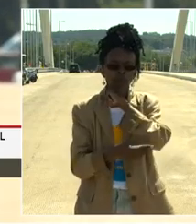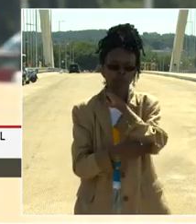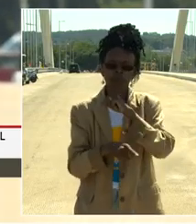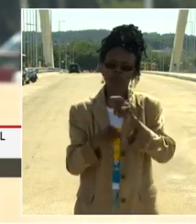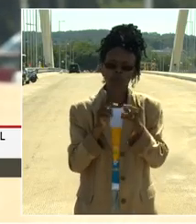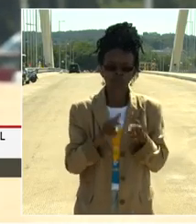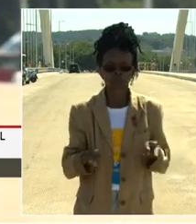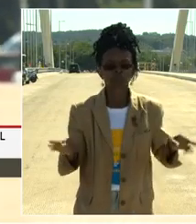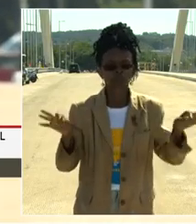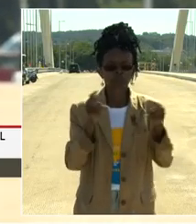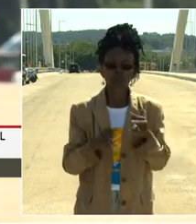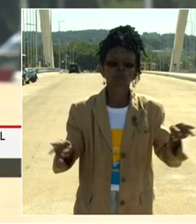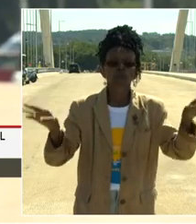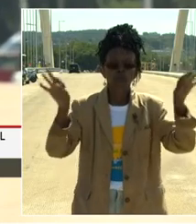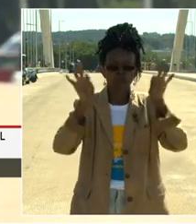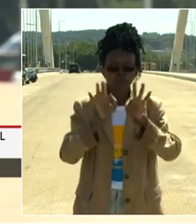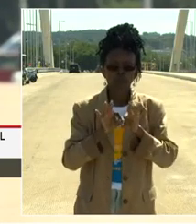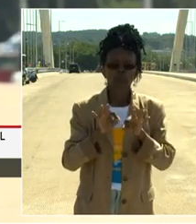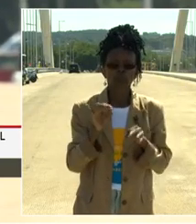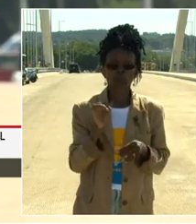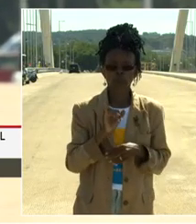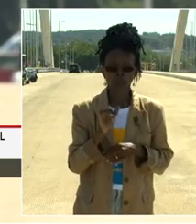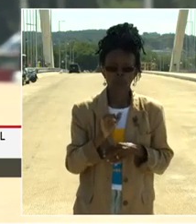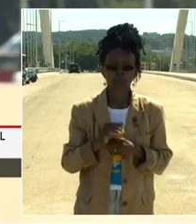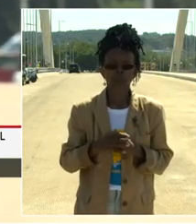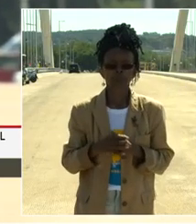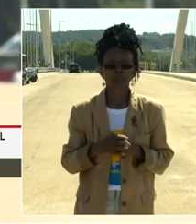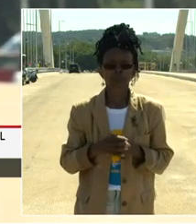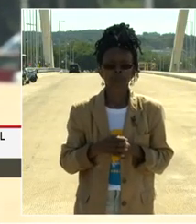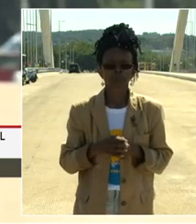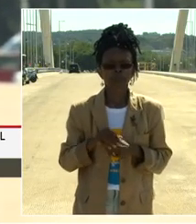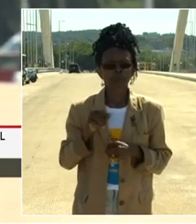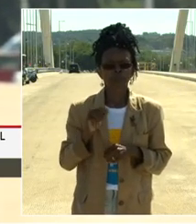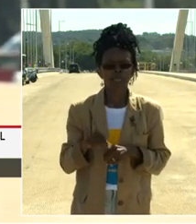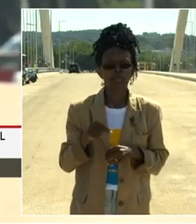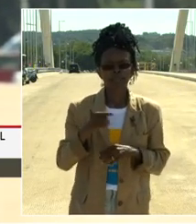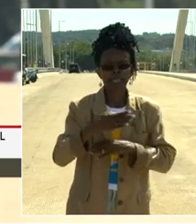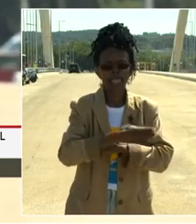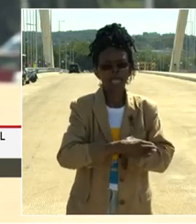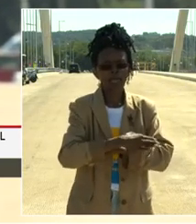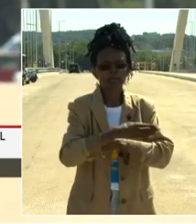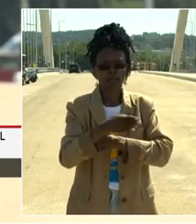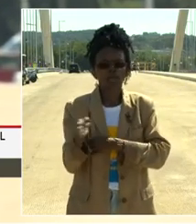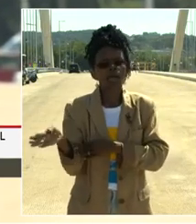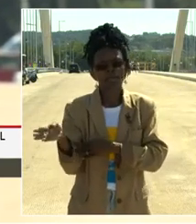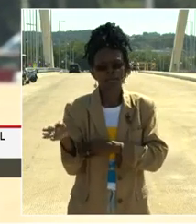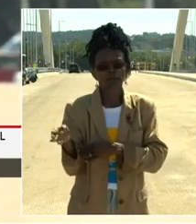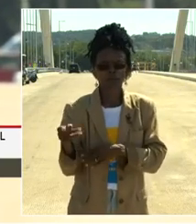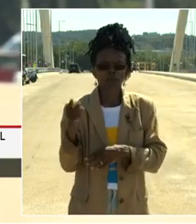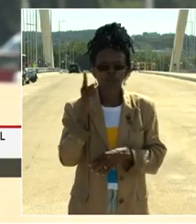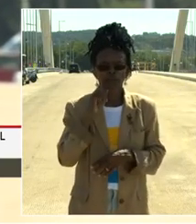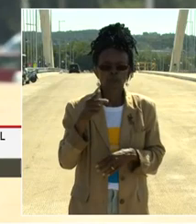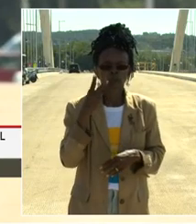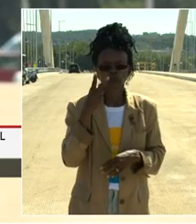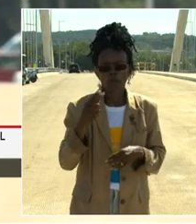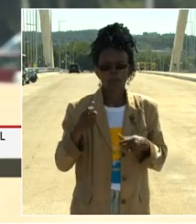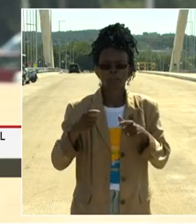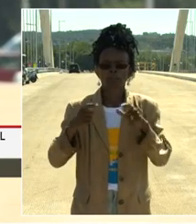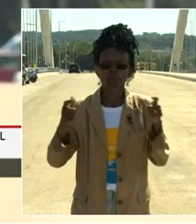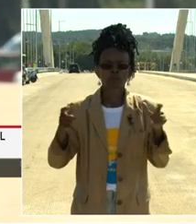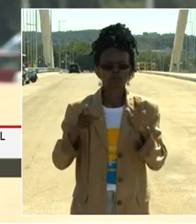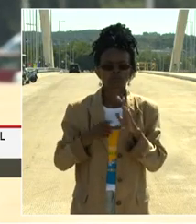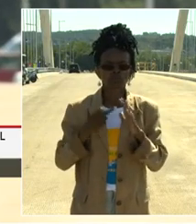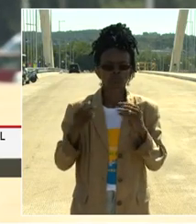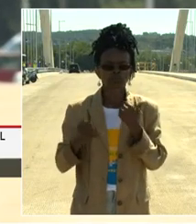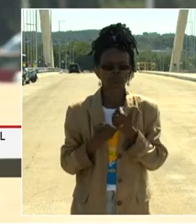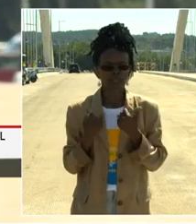reason. It is the gateway leading to two major projects I have brought